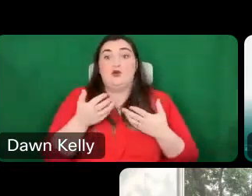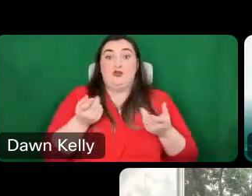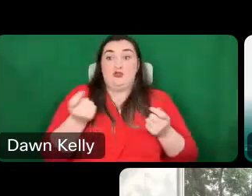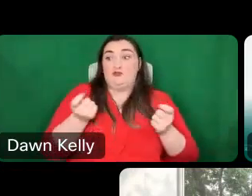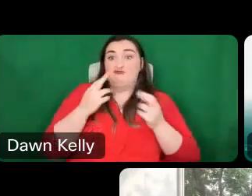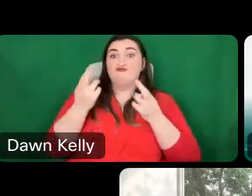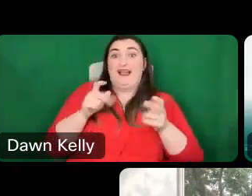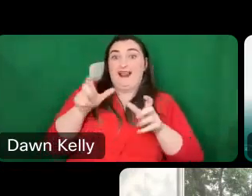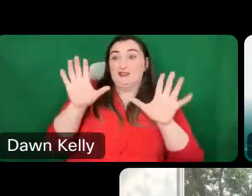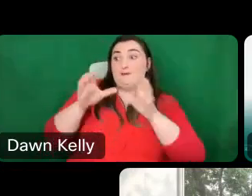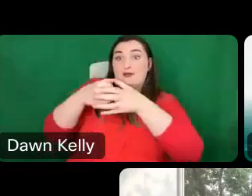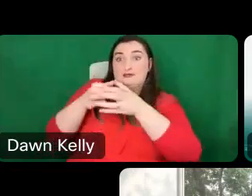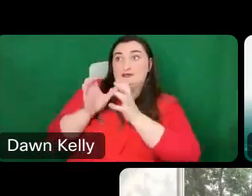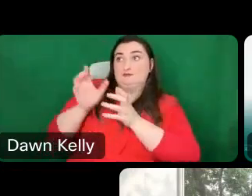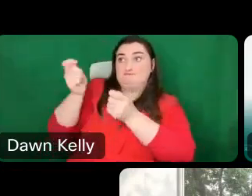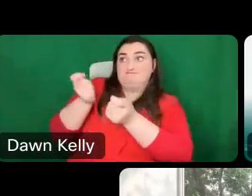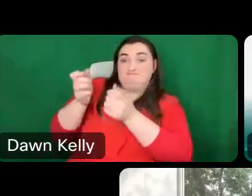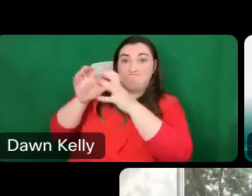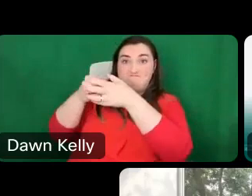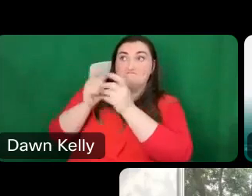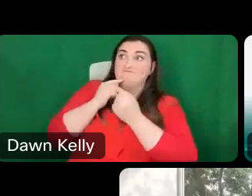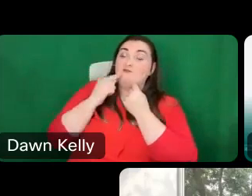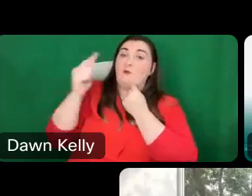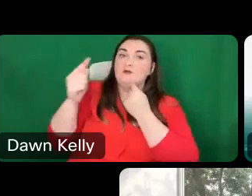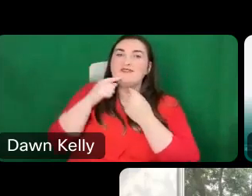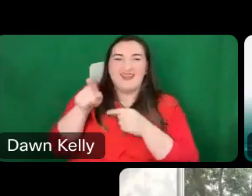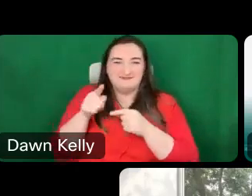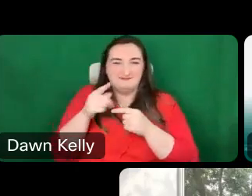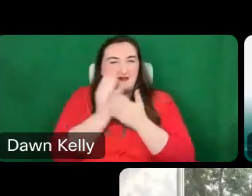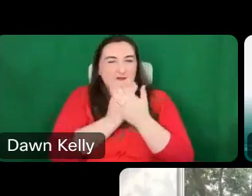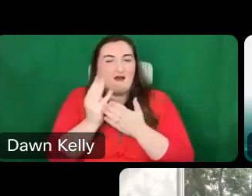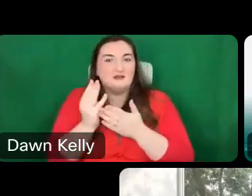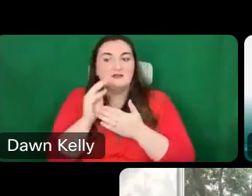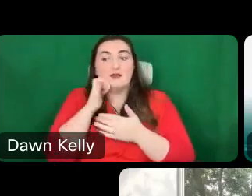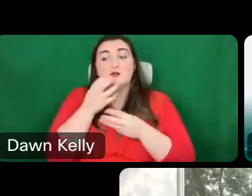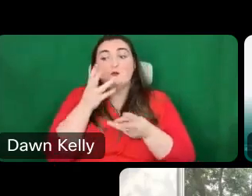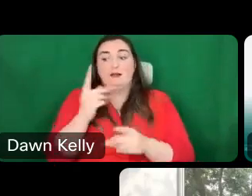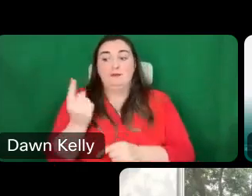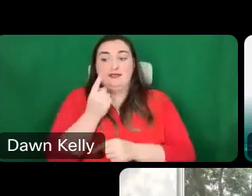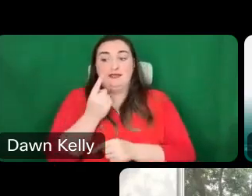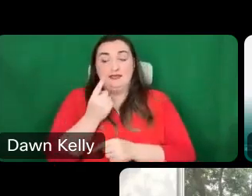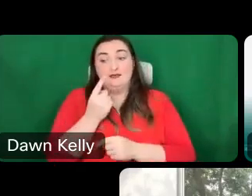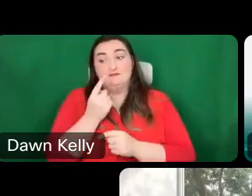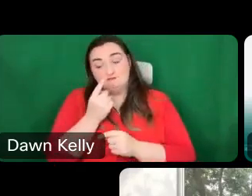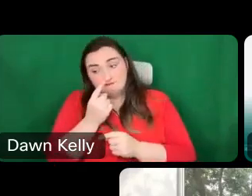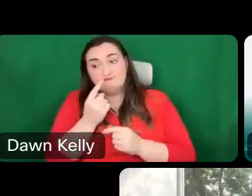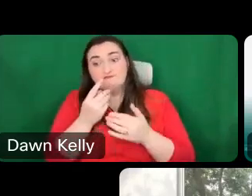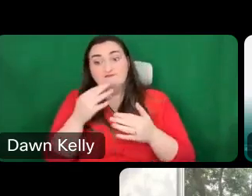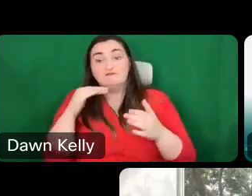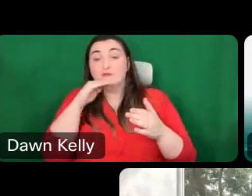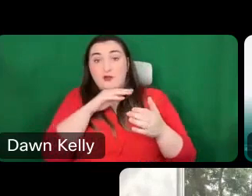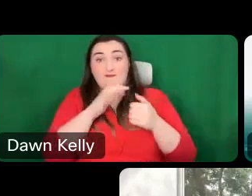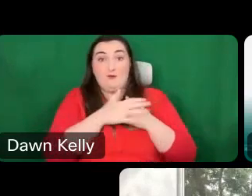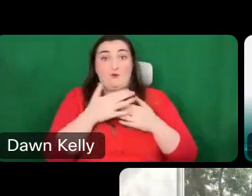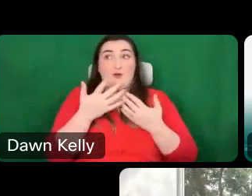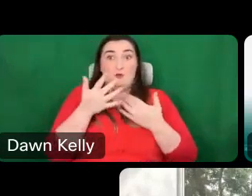and that additional reporting requirement, because, you know, it will be secondary to the reporting requirements that